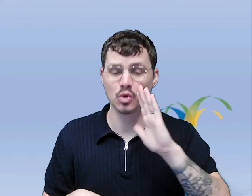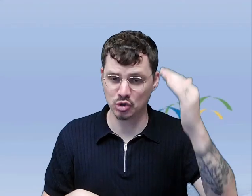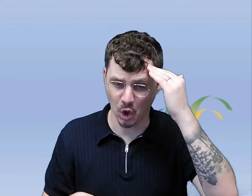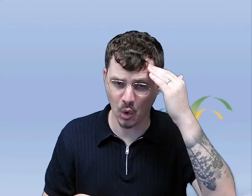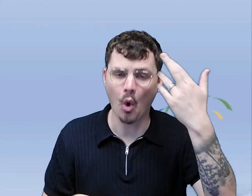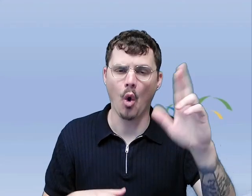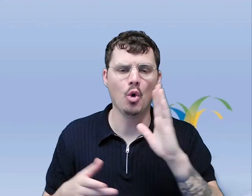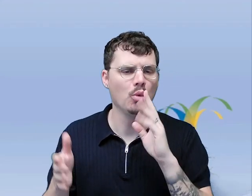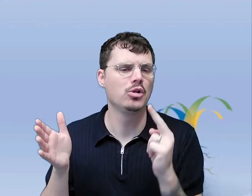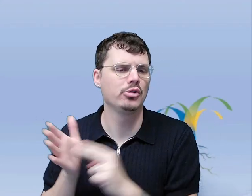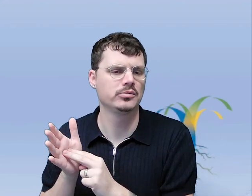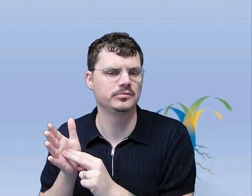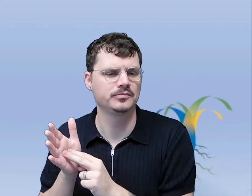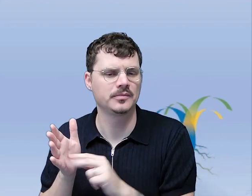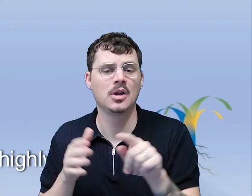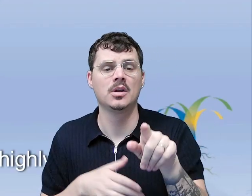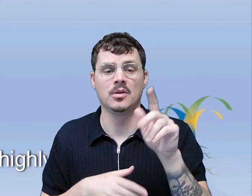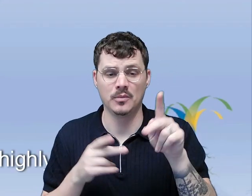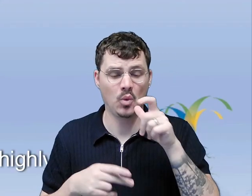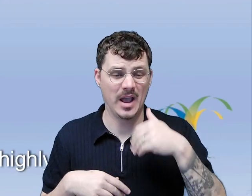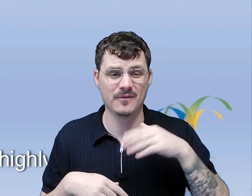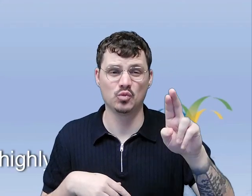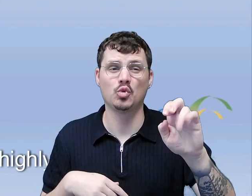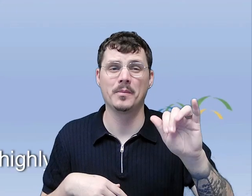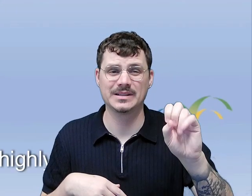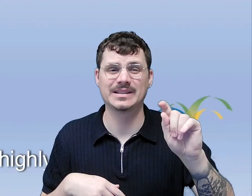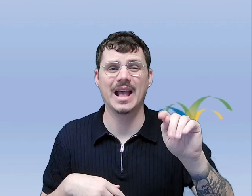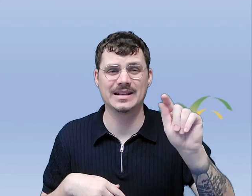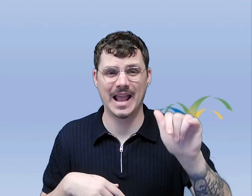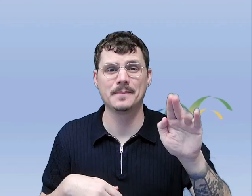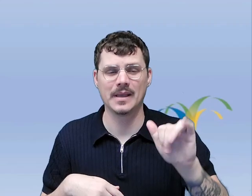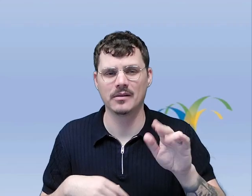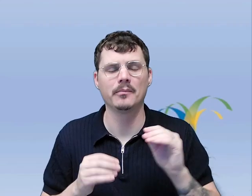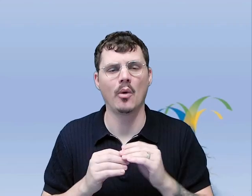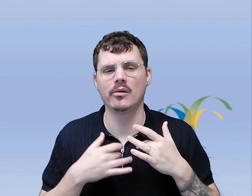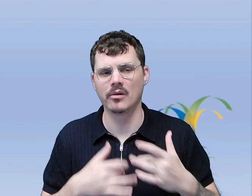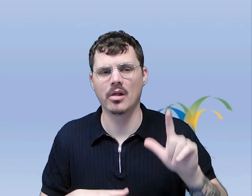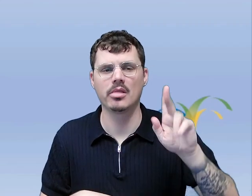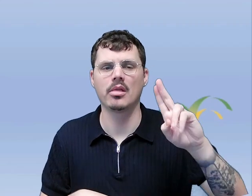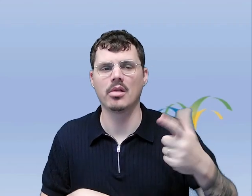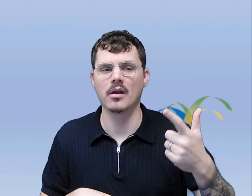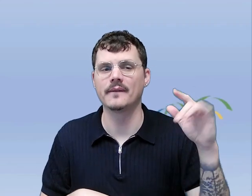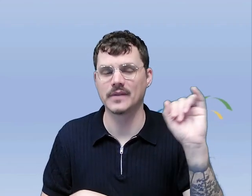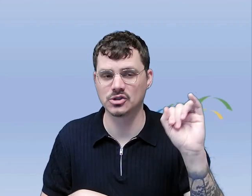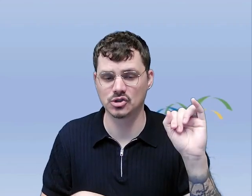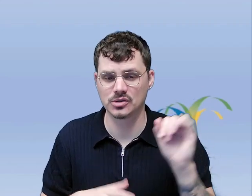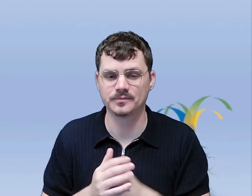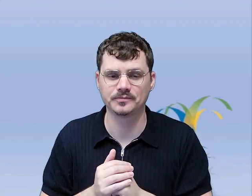it already or look it up. People with Rubinstein-Taybi are highly vulnerable to lung